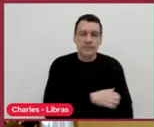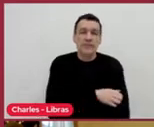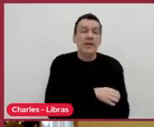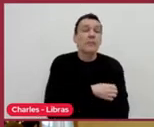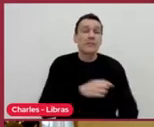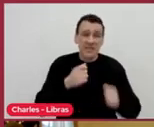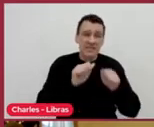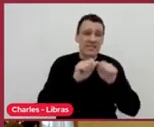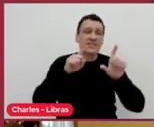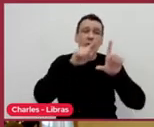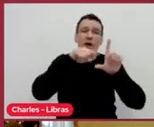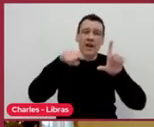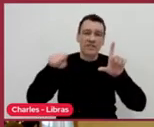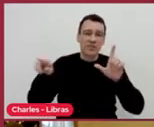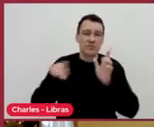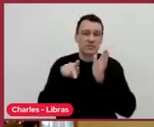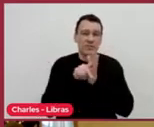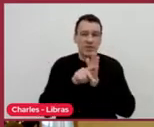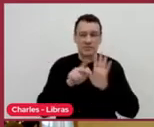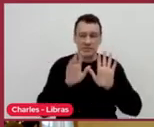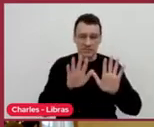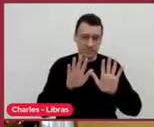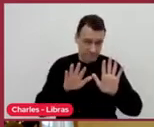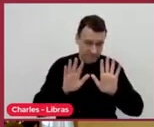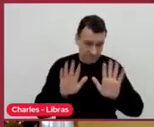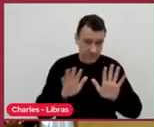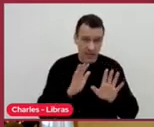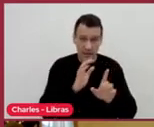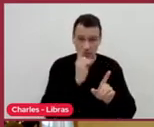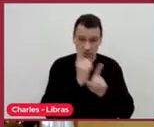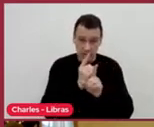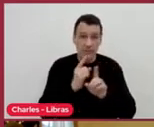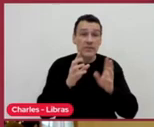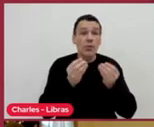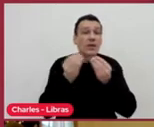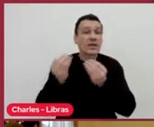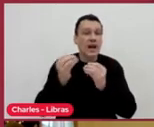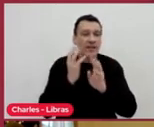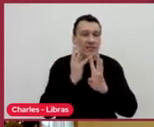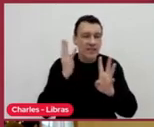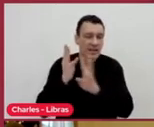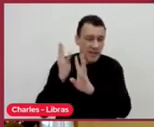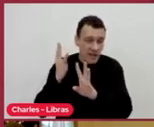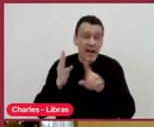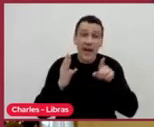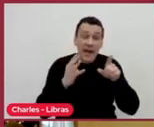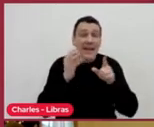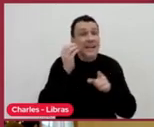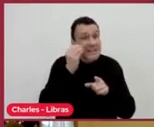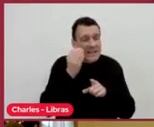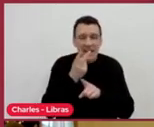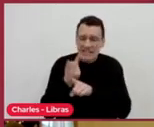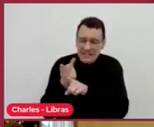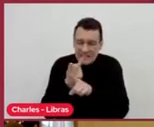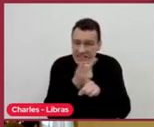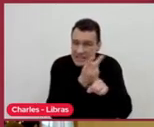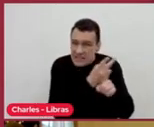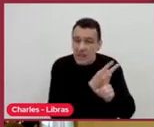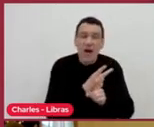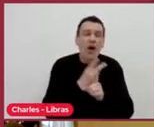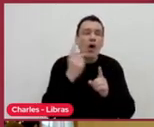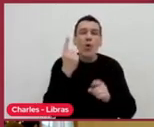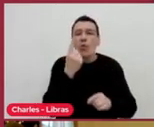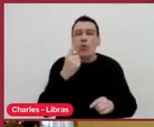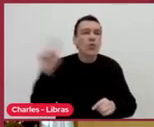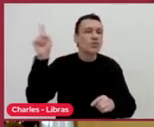given the query, it will try to search for the last